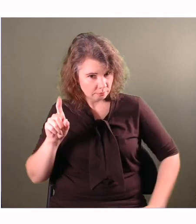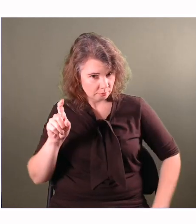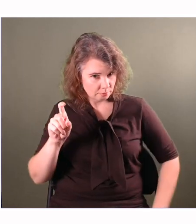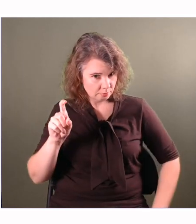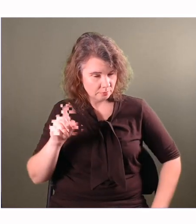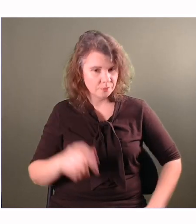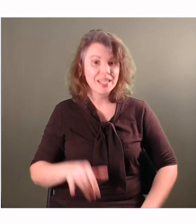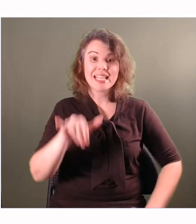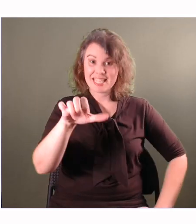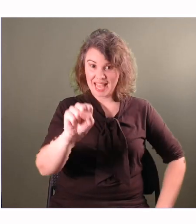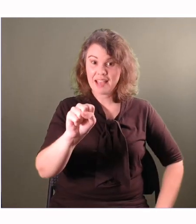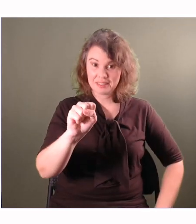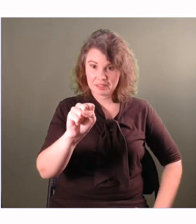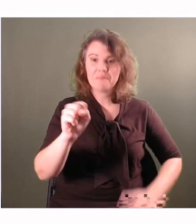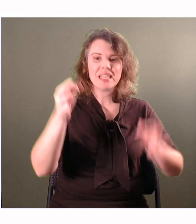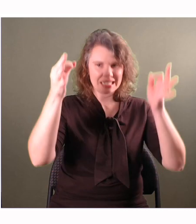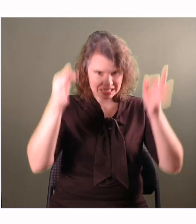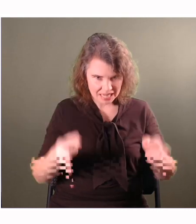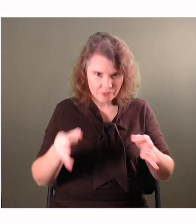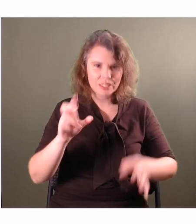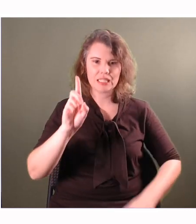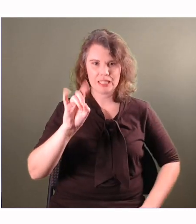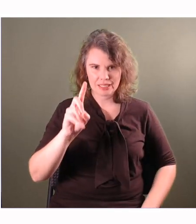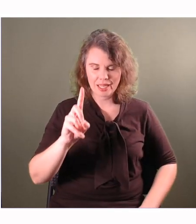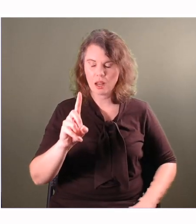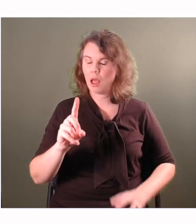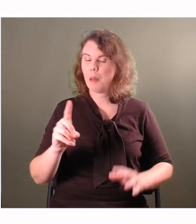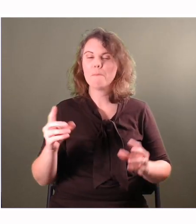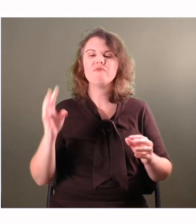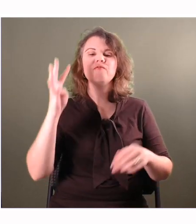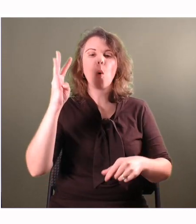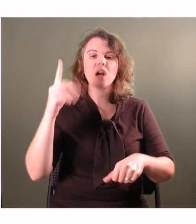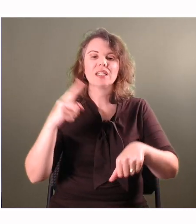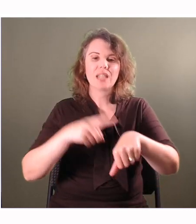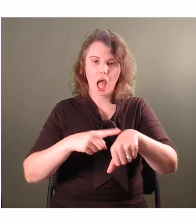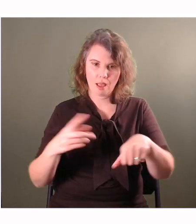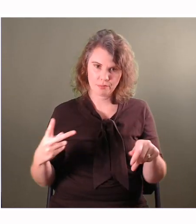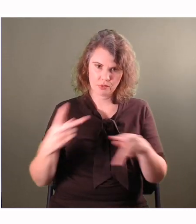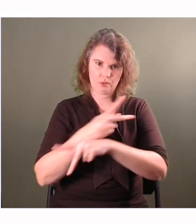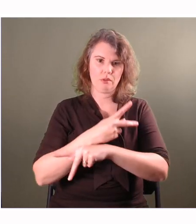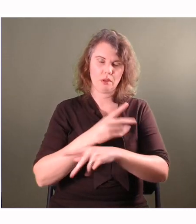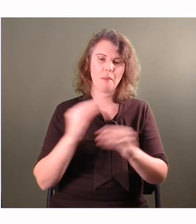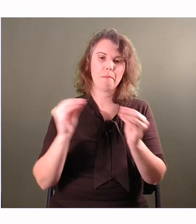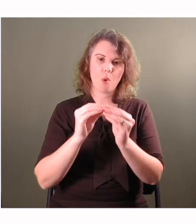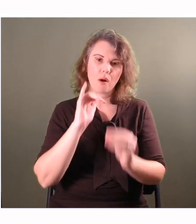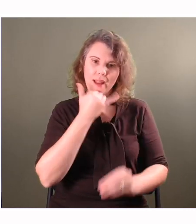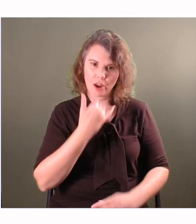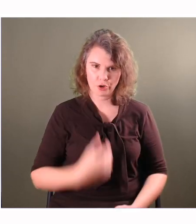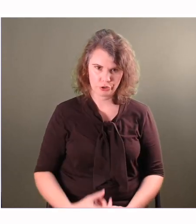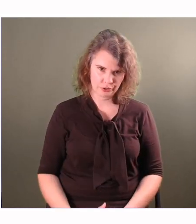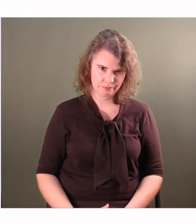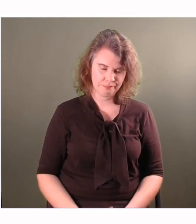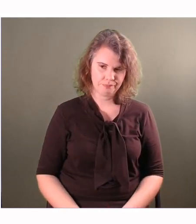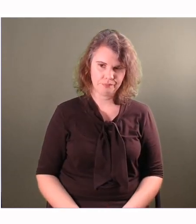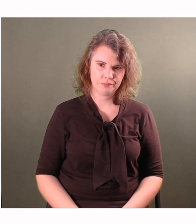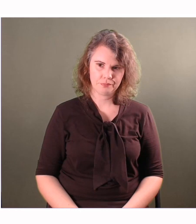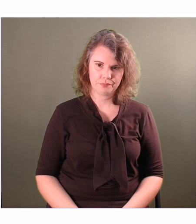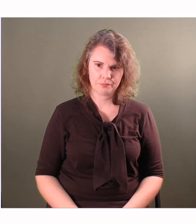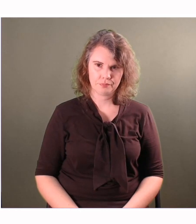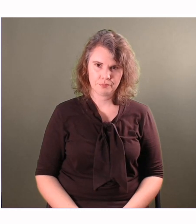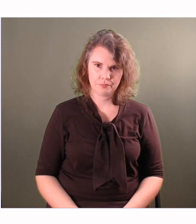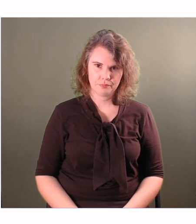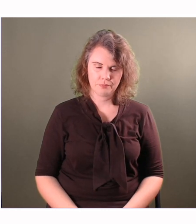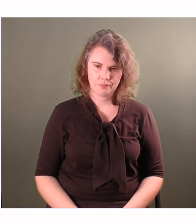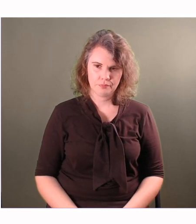children make more errors? Yes, they definitely do. They make almost 4 times as many errors in this task where you